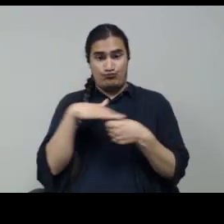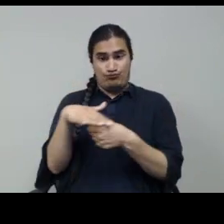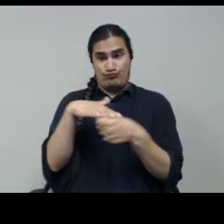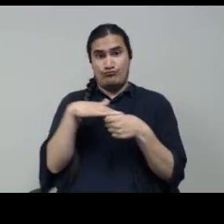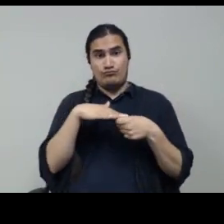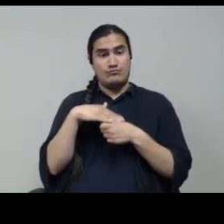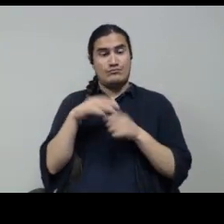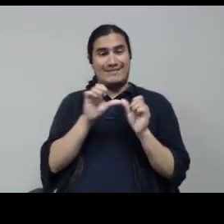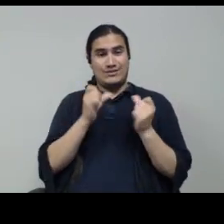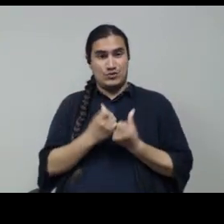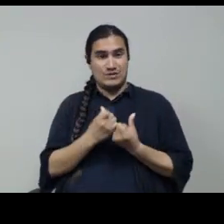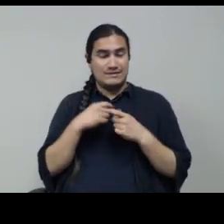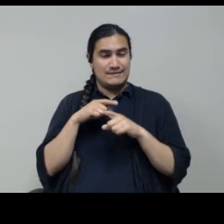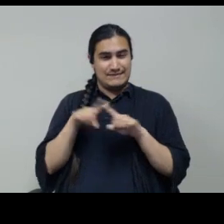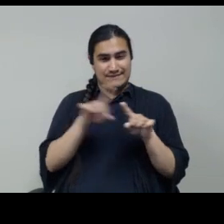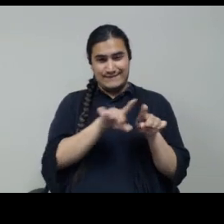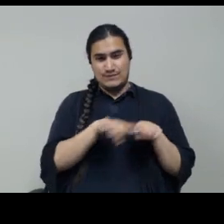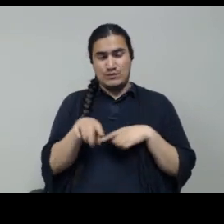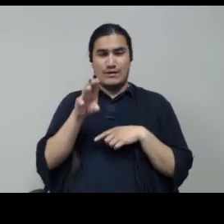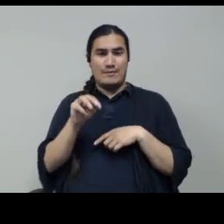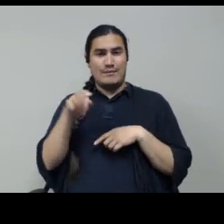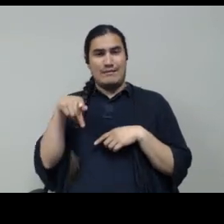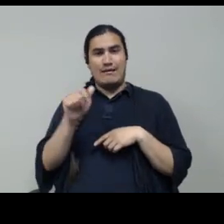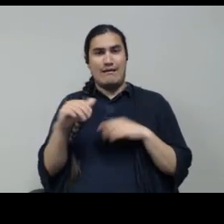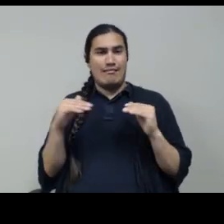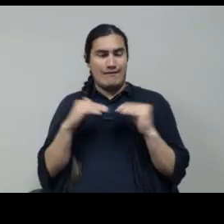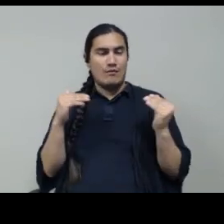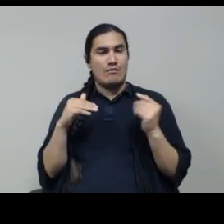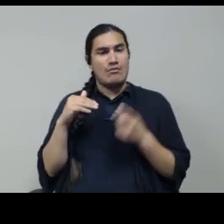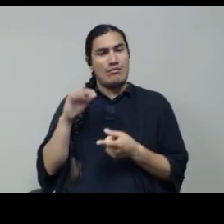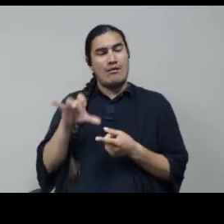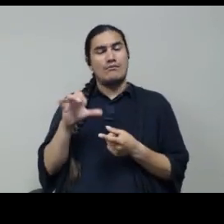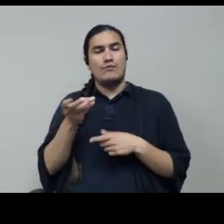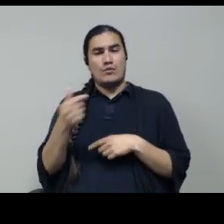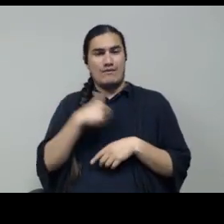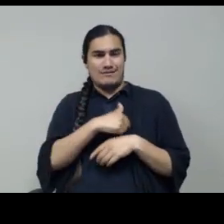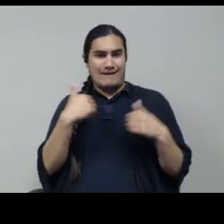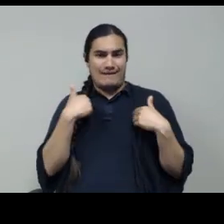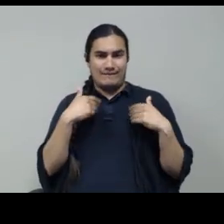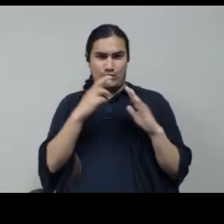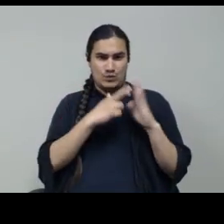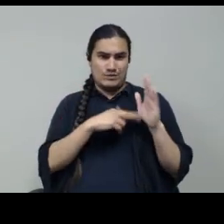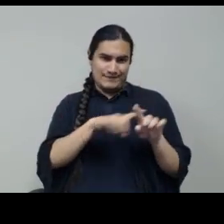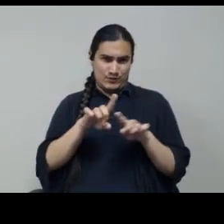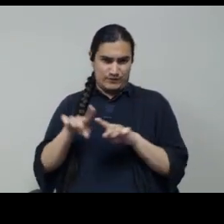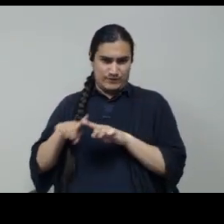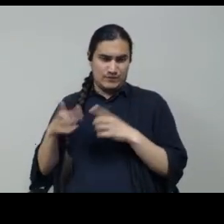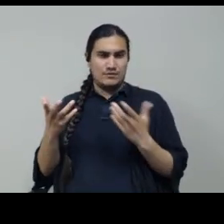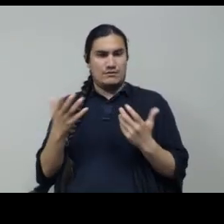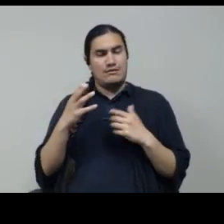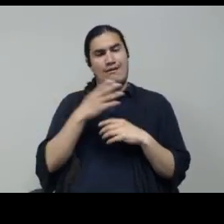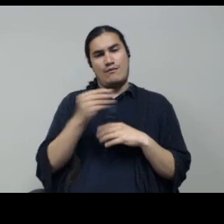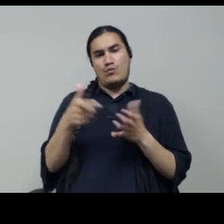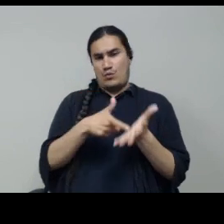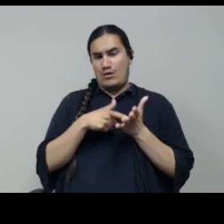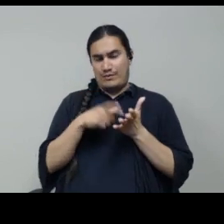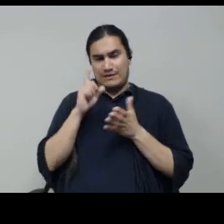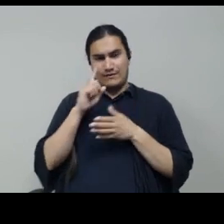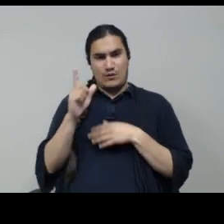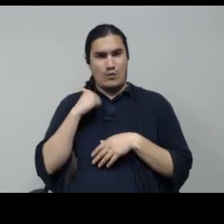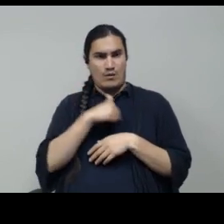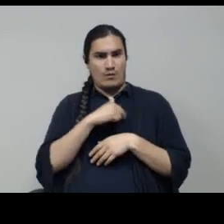regional agency, you know, at the MPO level, some of us have different rules for and requirements for what we